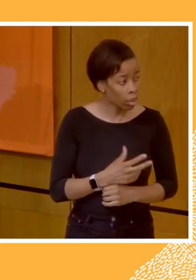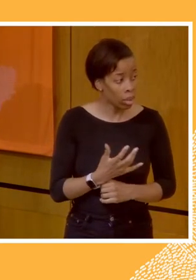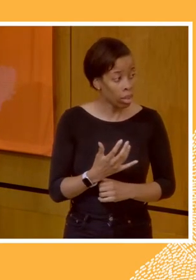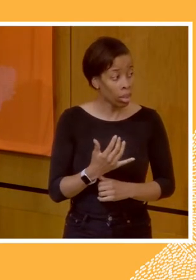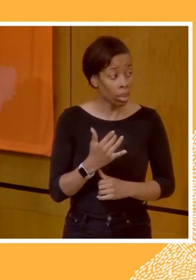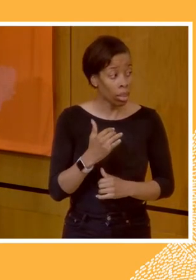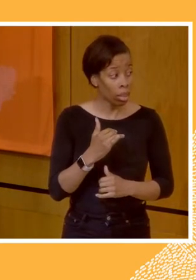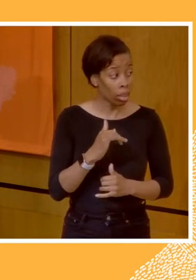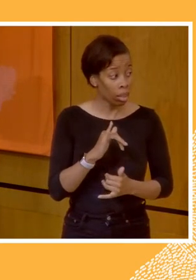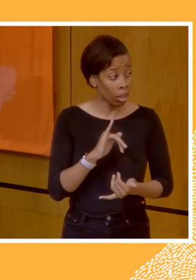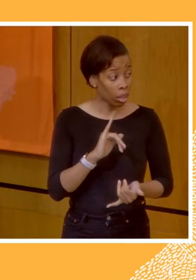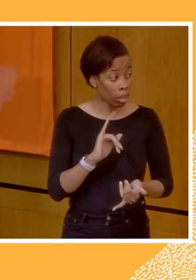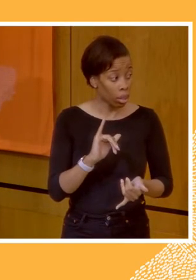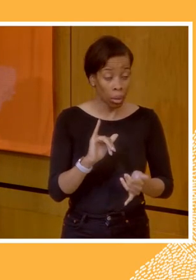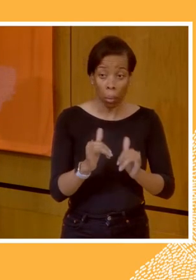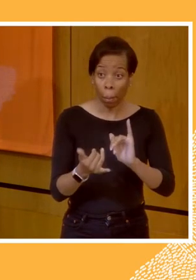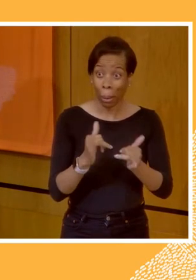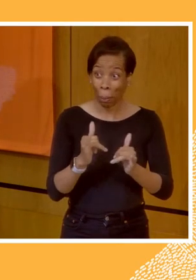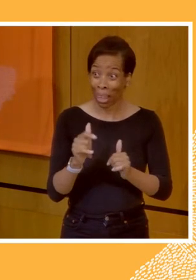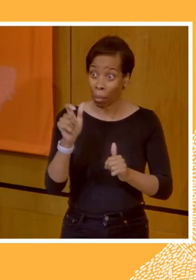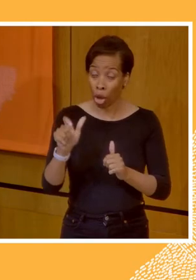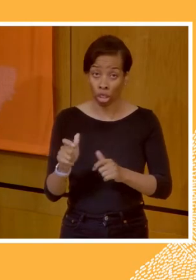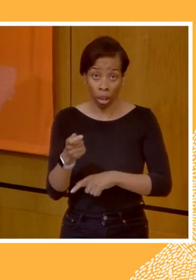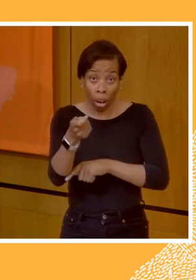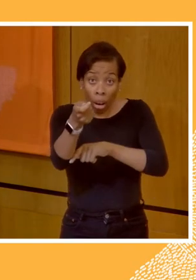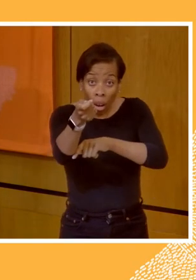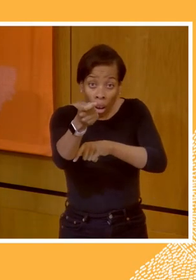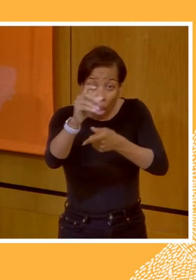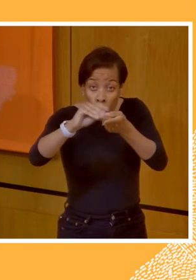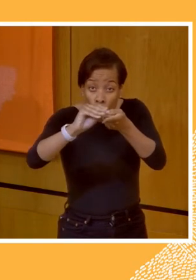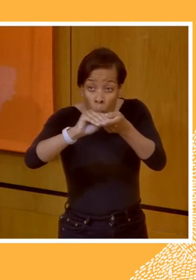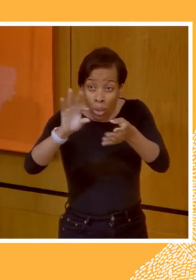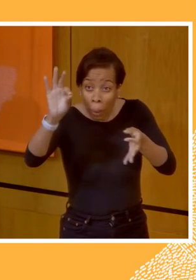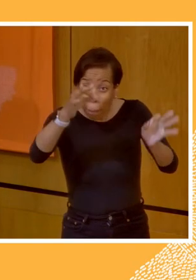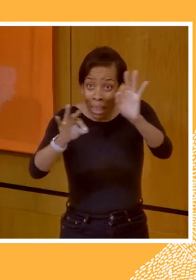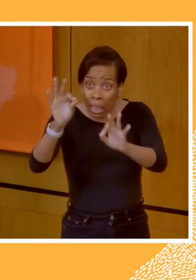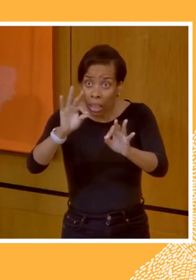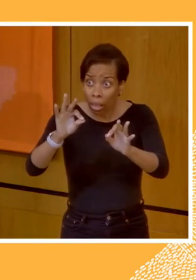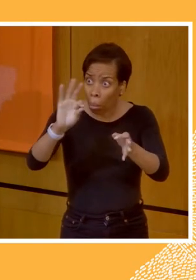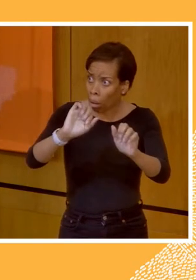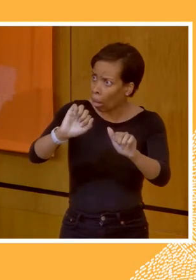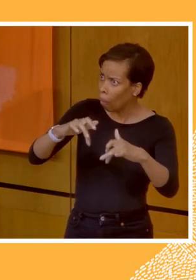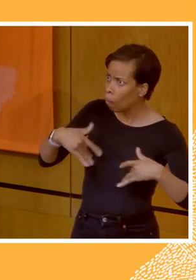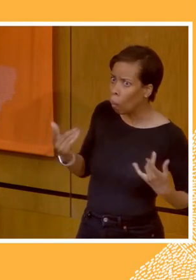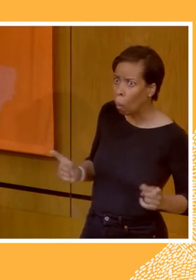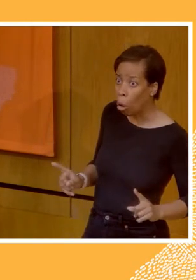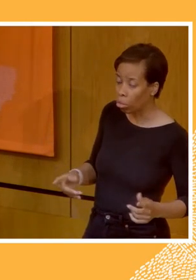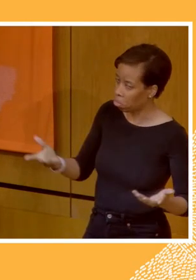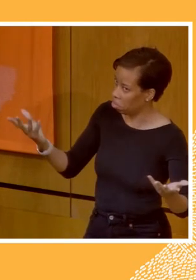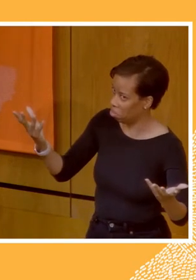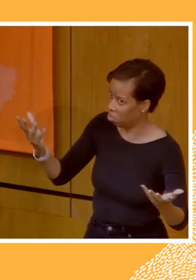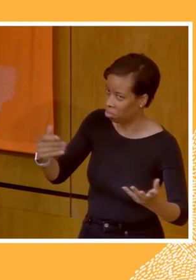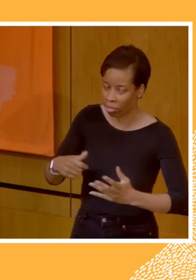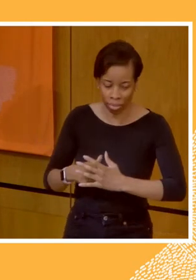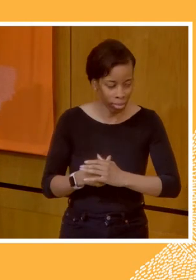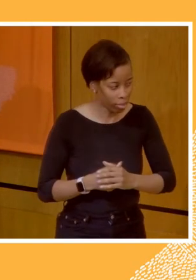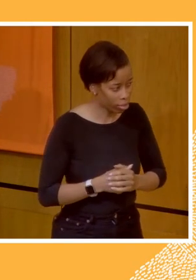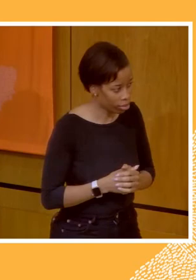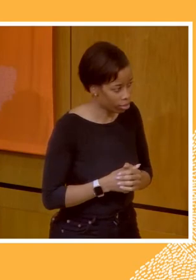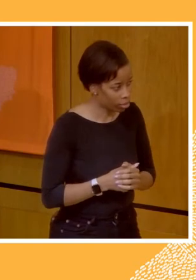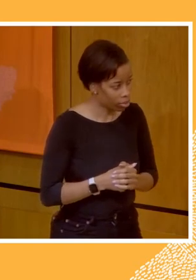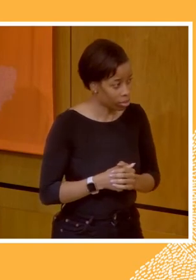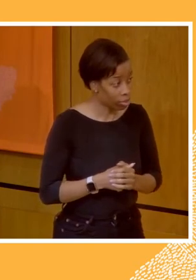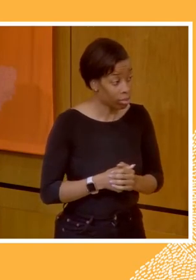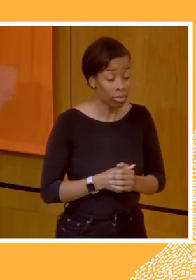sound. What about the bee stings and the rest? So anyway, it was tough, but we